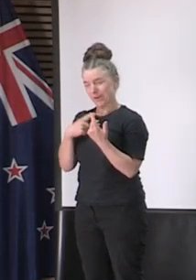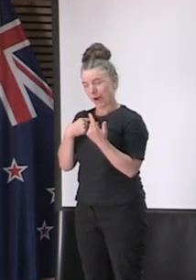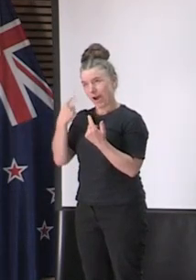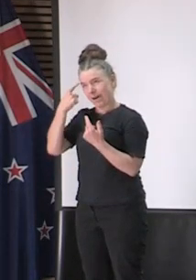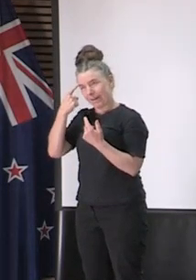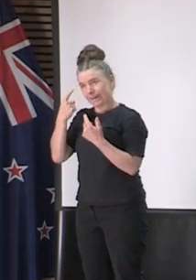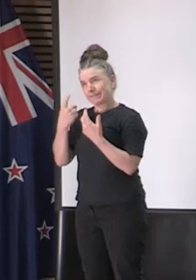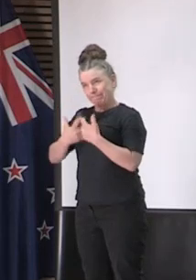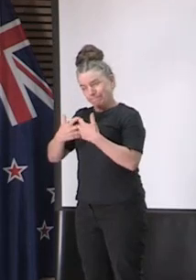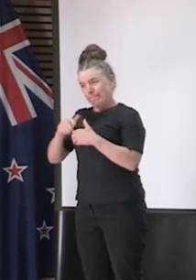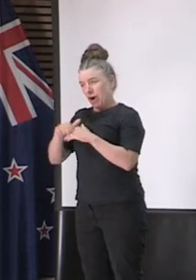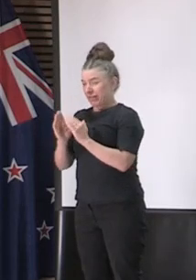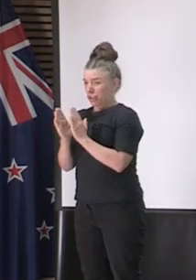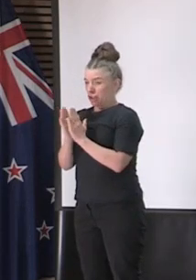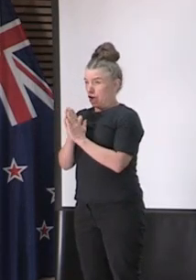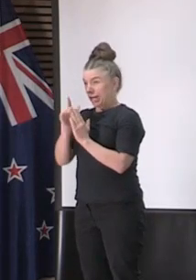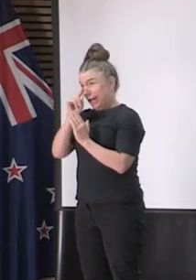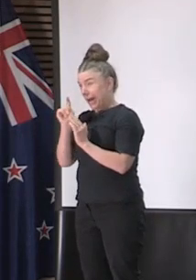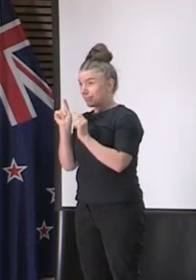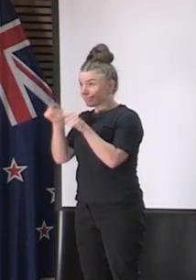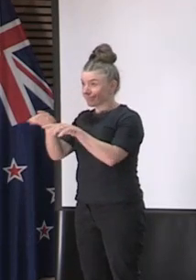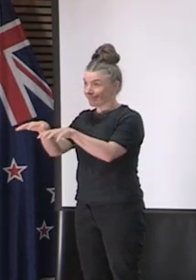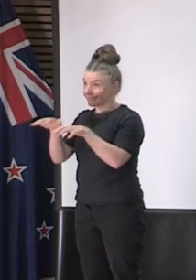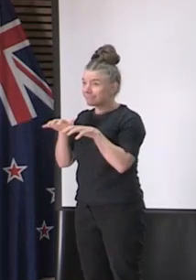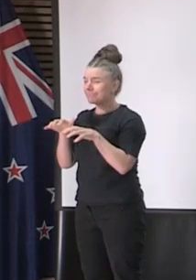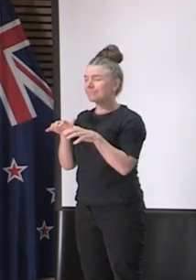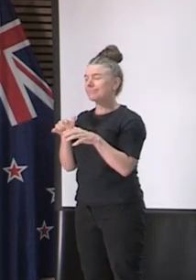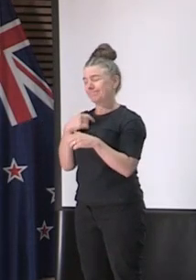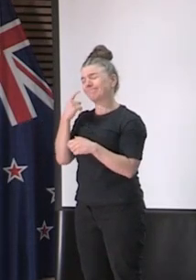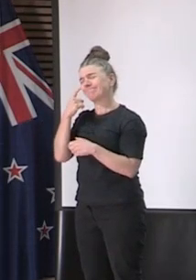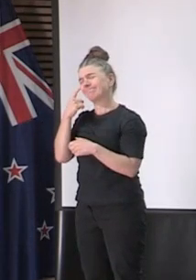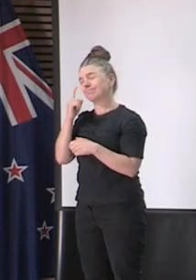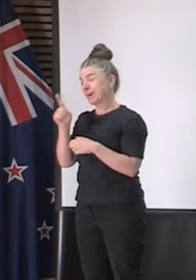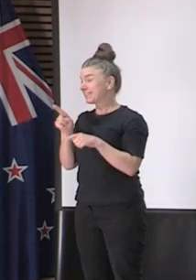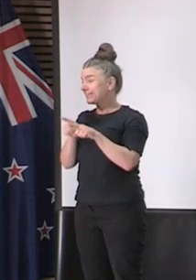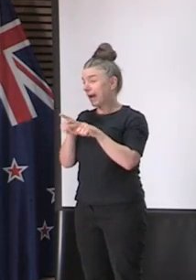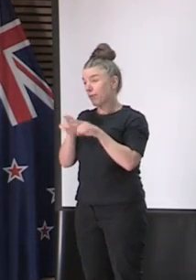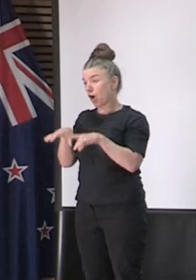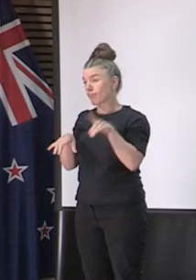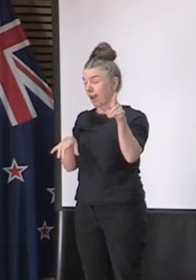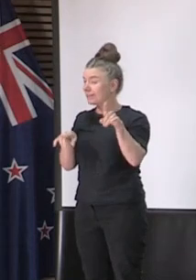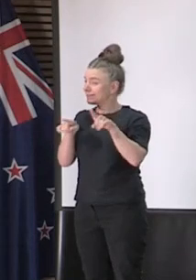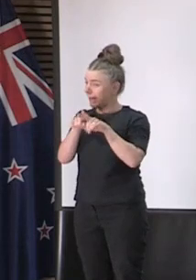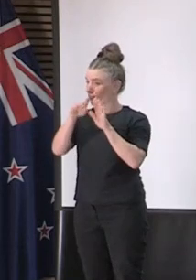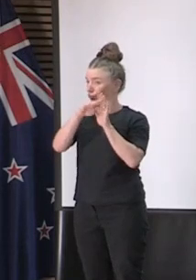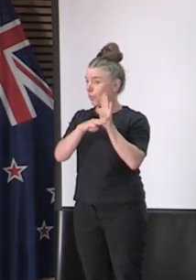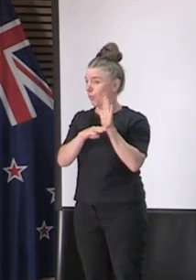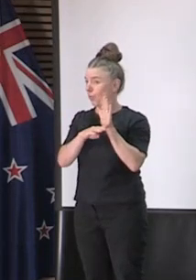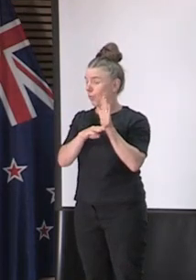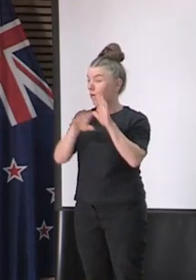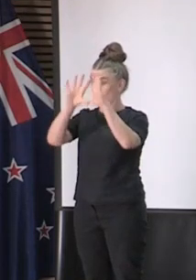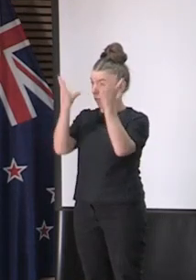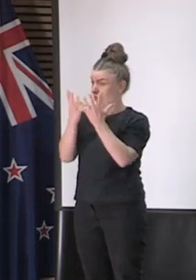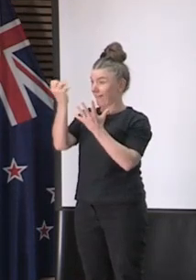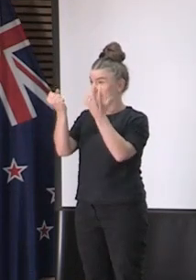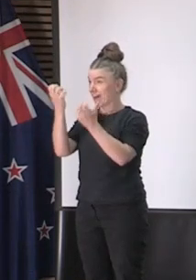a lot, and it's something that has weighed on my mind. But equally, there in Australia, you see similar guidelines and rules in other parts of the world,